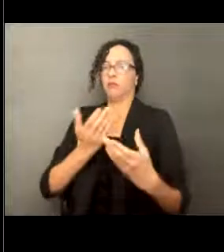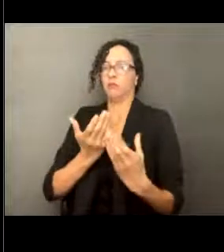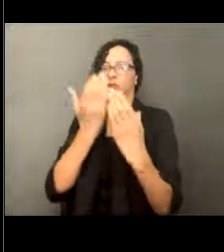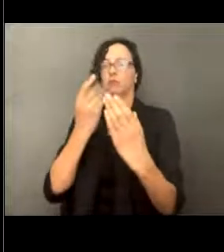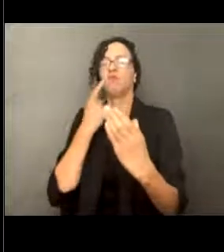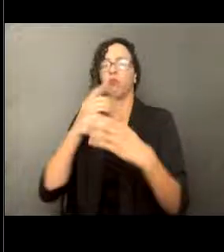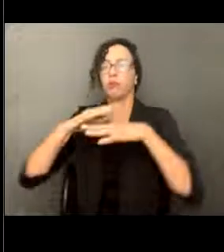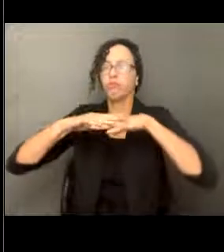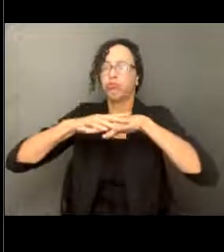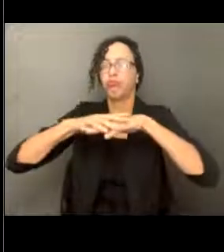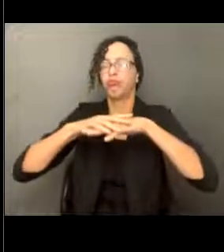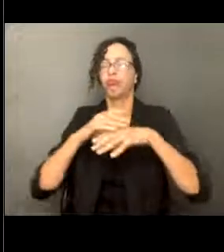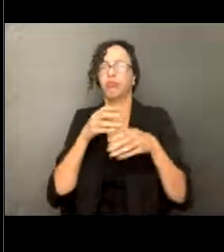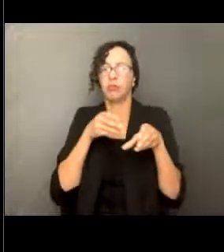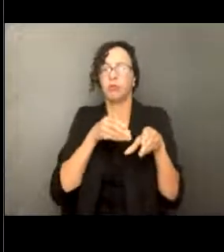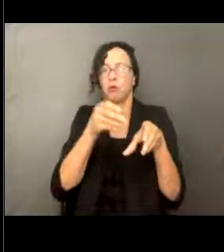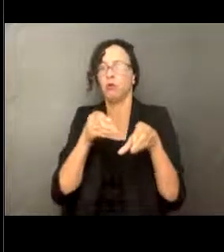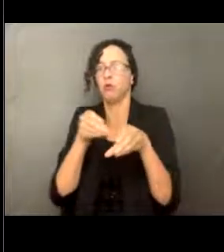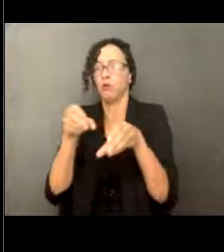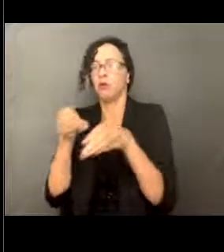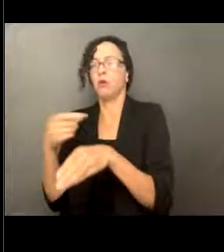SB1 programs to reflect